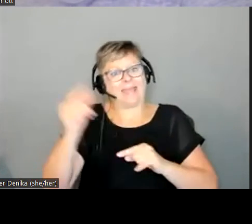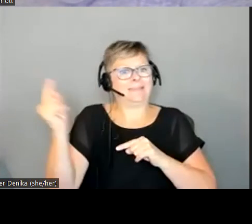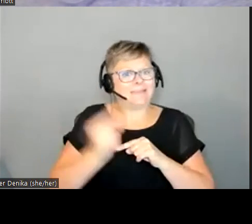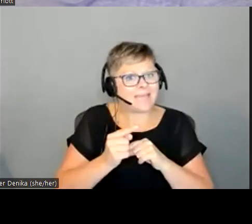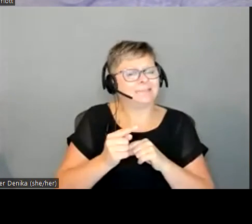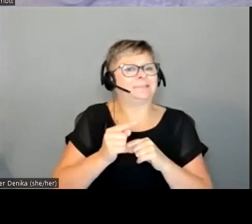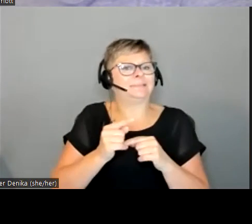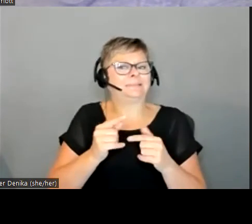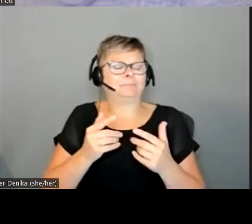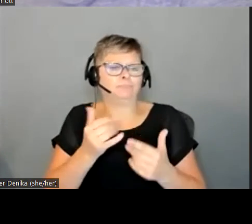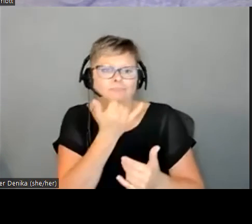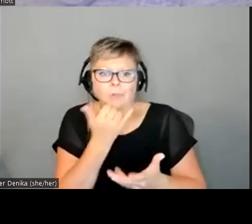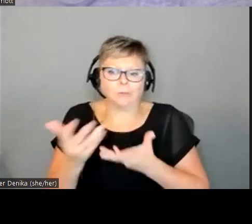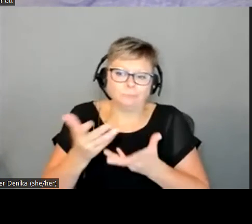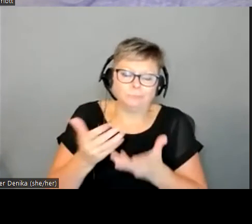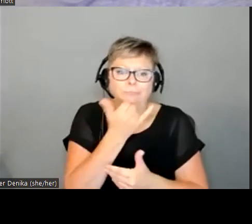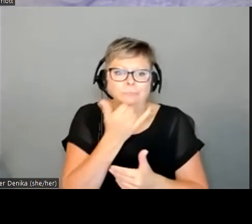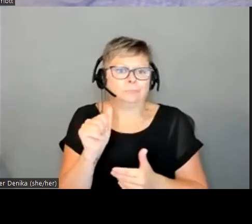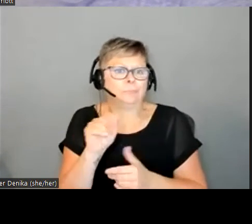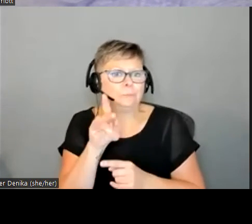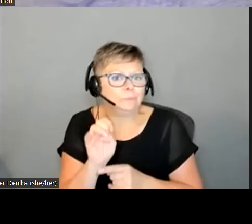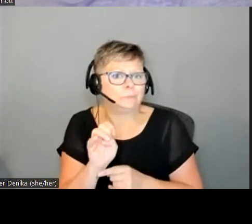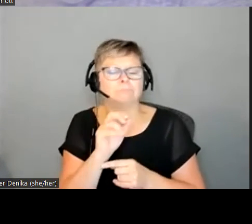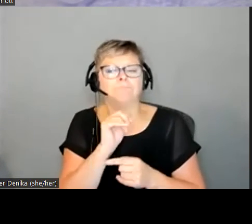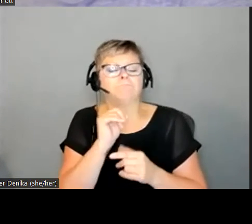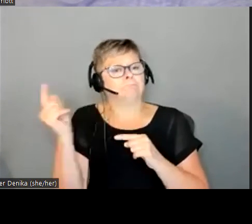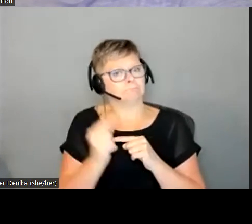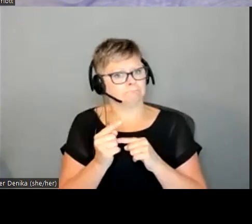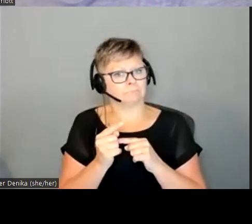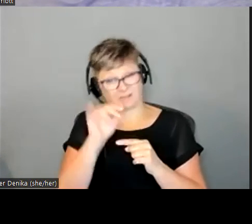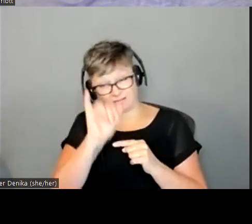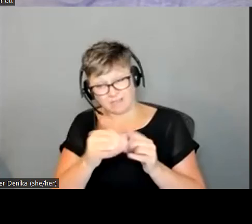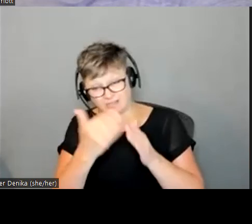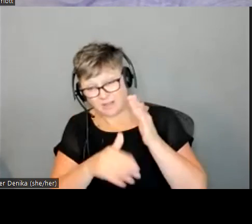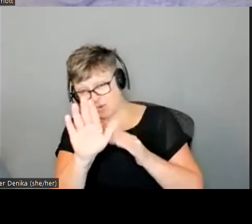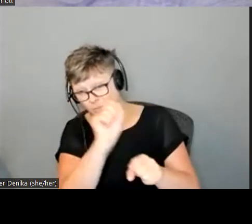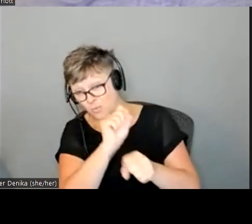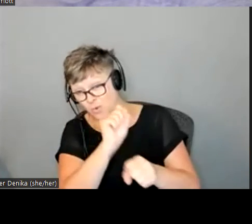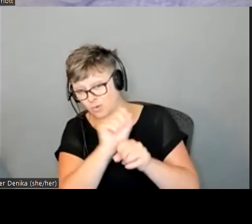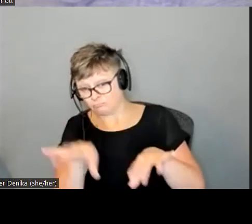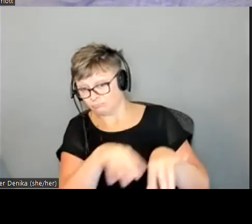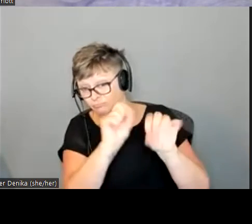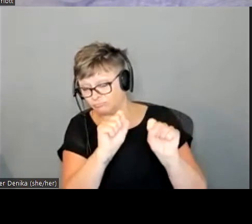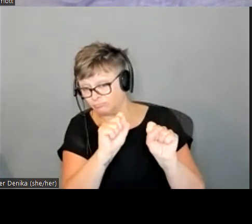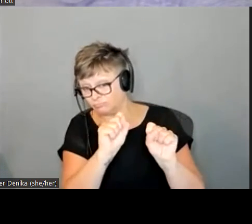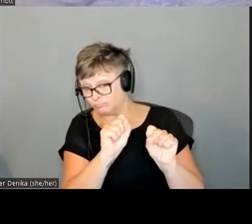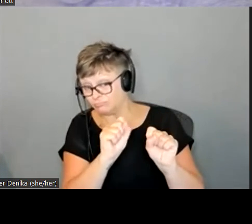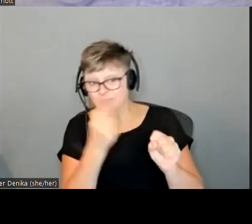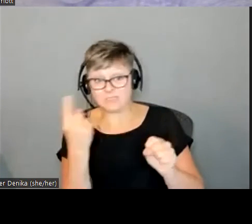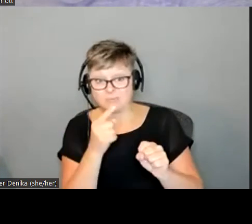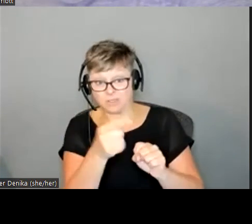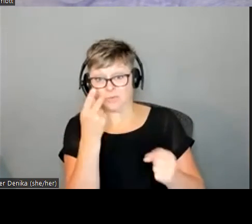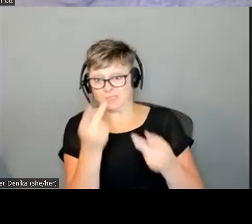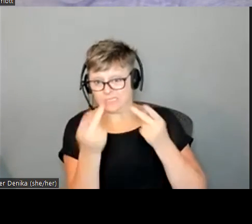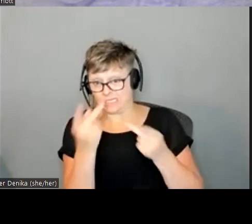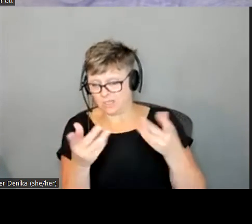later. Is that something that is a part of the work you do? Is that something that you've observed yourselves